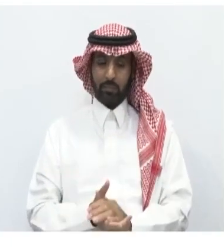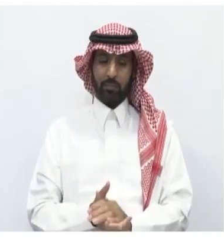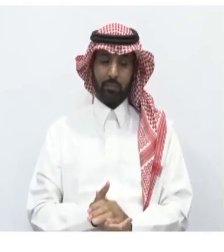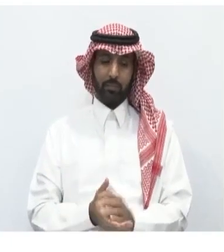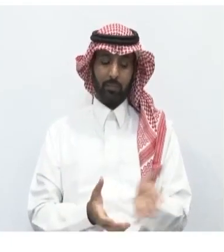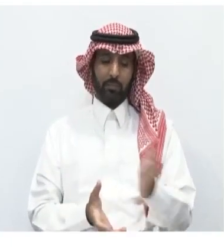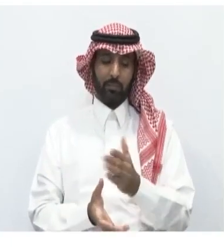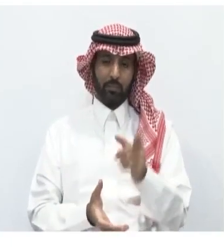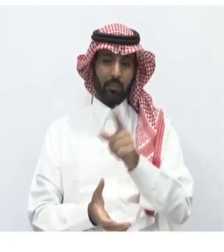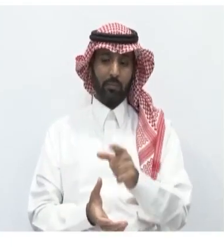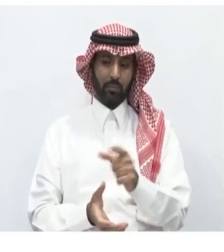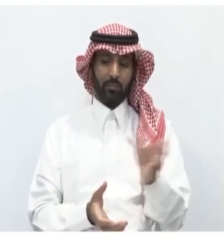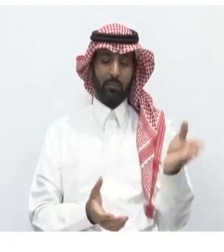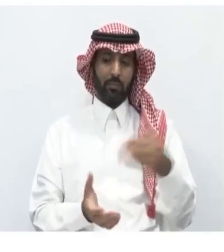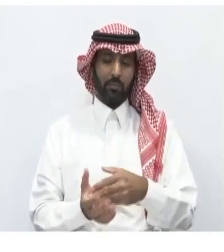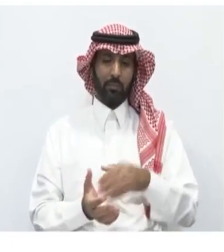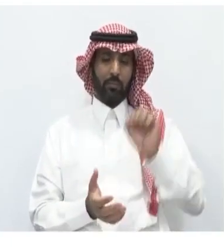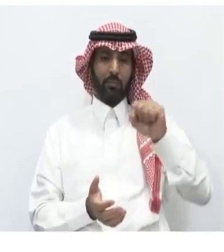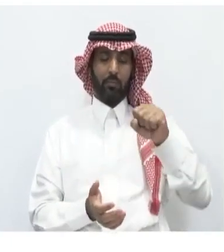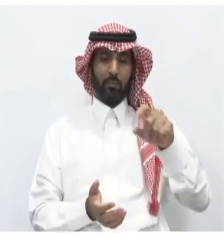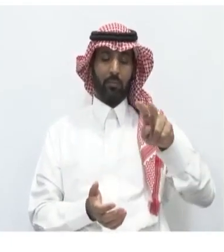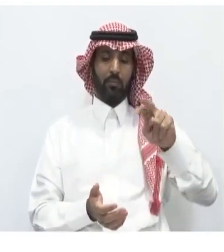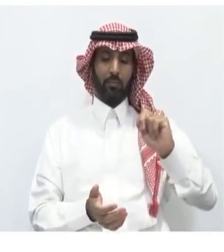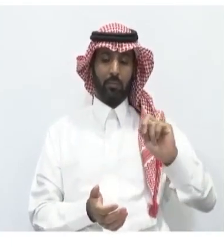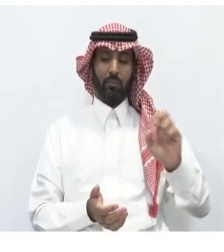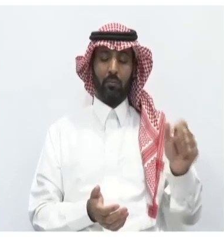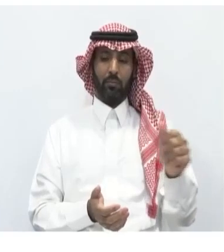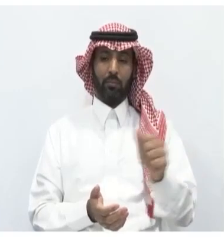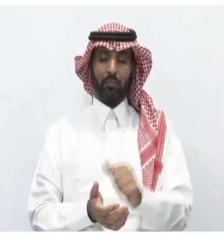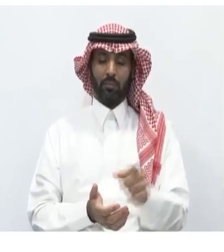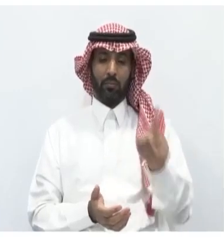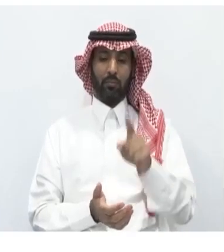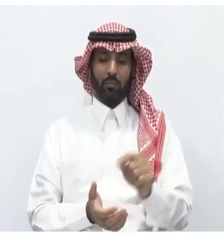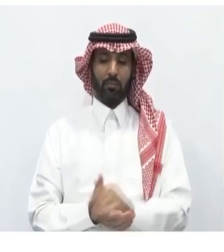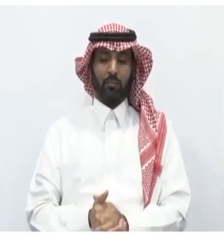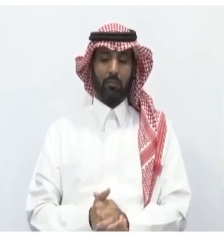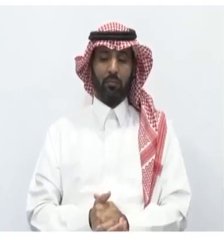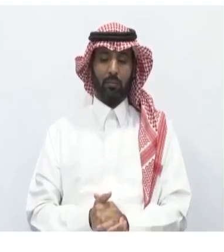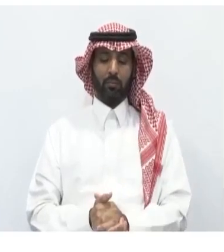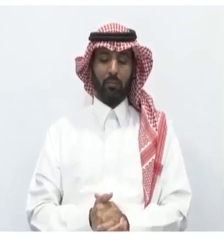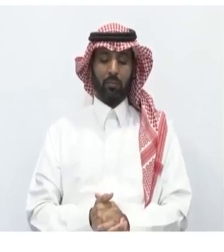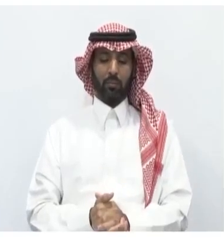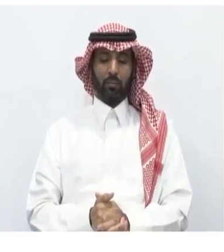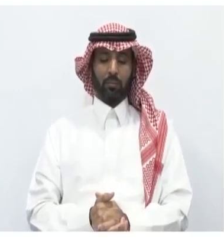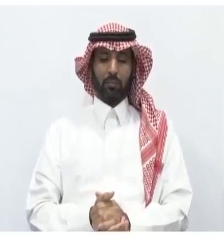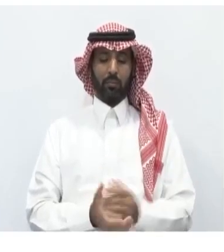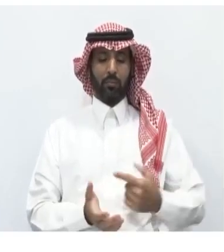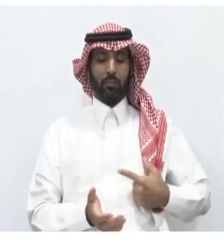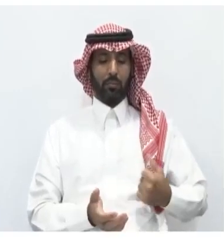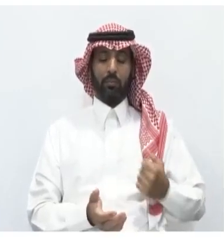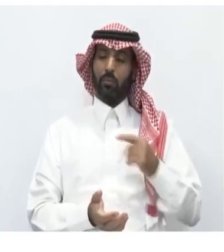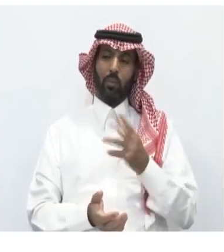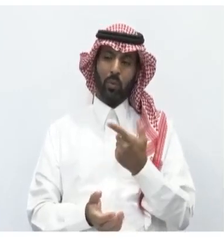auxiliary verb is. So it's a yes, no question. Is the light bright enough? Yes or no. Name,